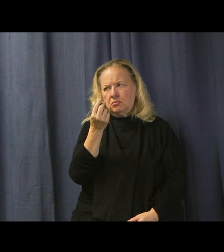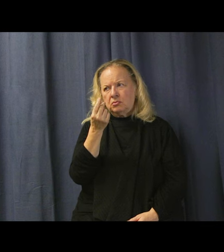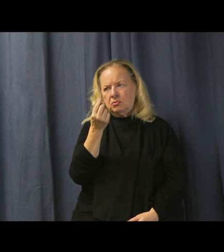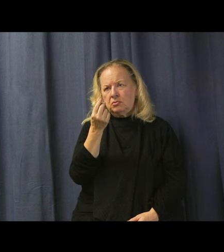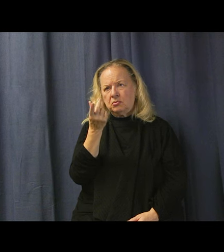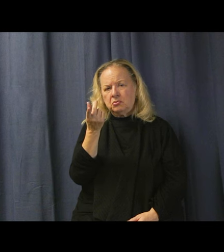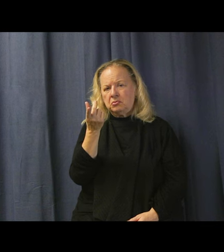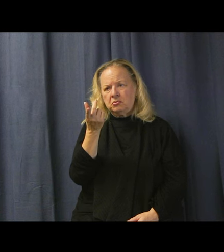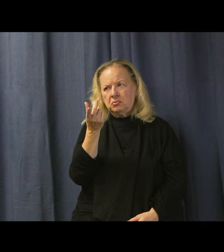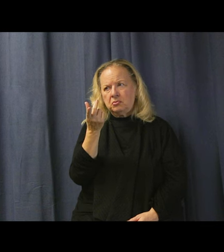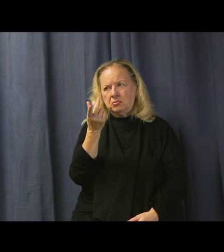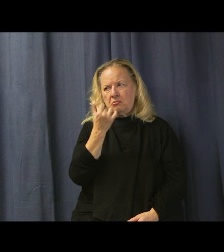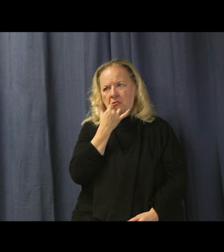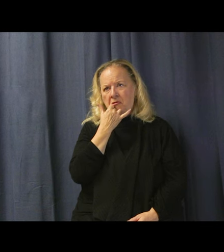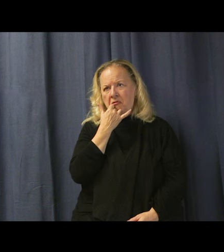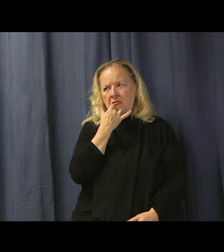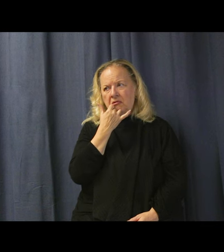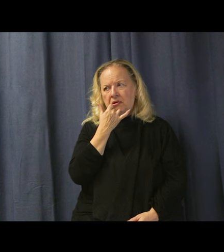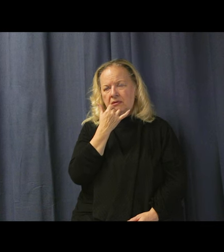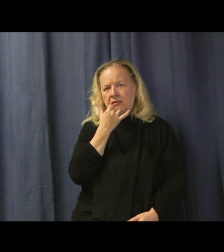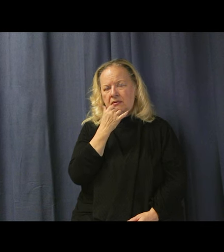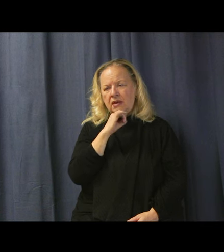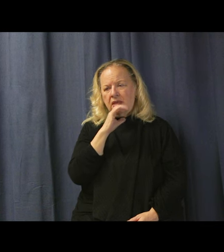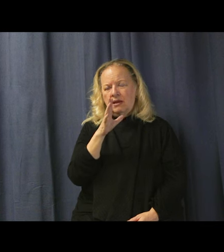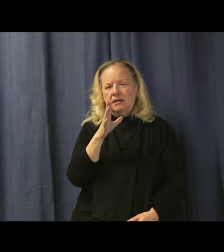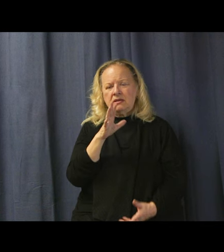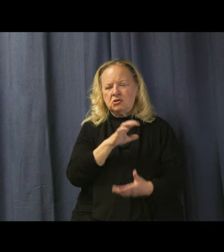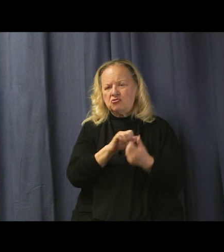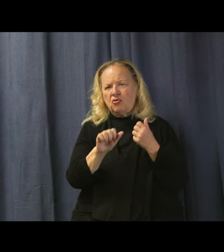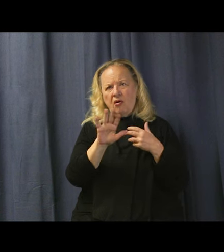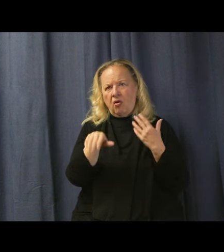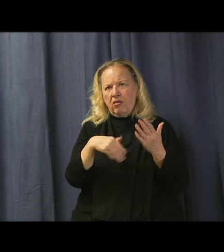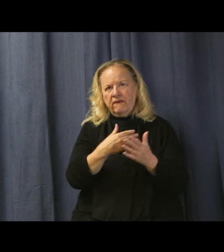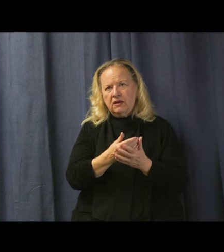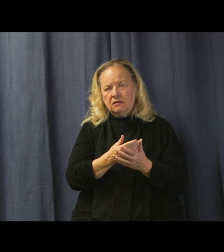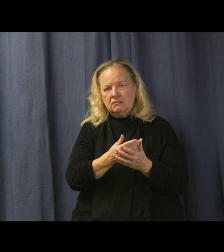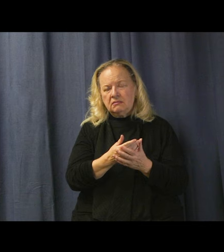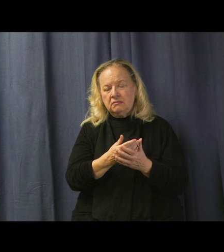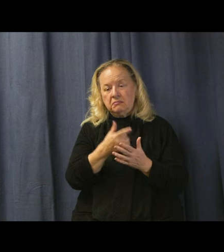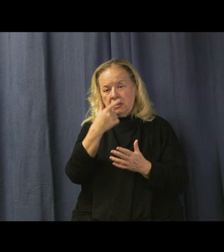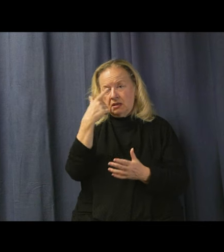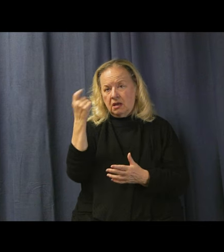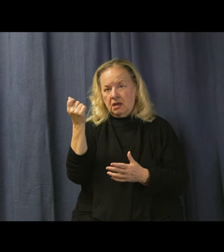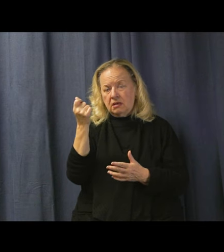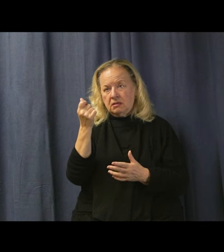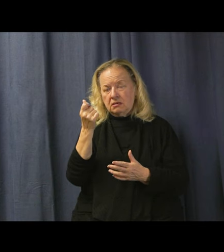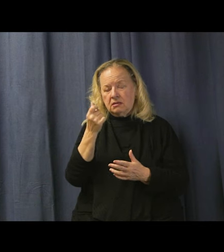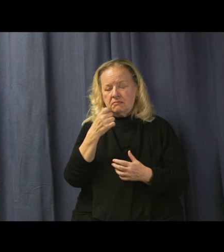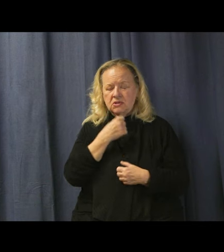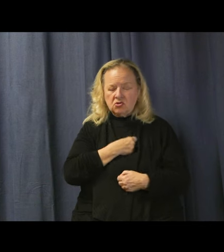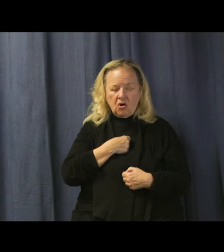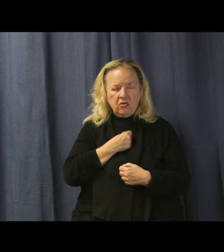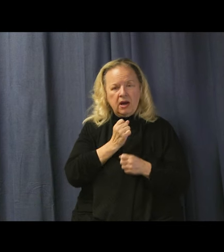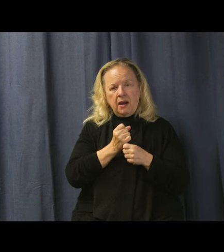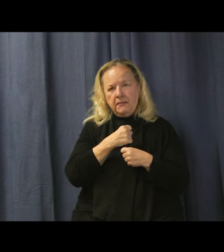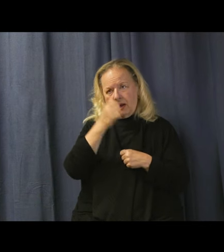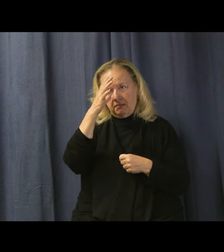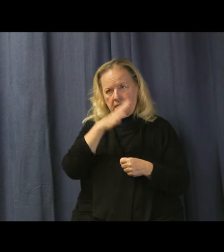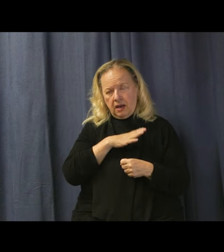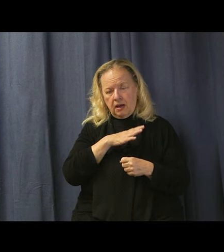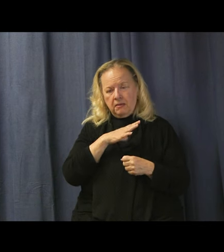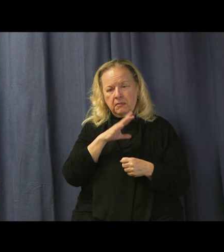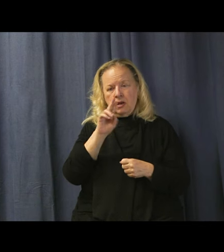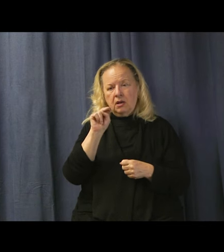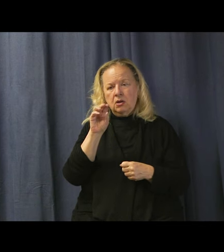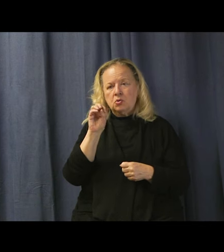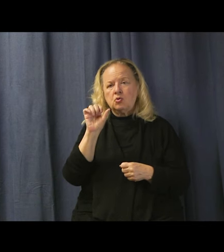What did they do wrong? But he's going to destroy it all. He says, because it repents me that I made man, but